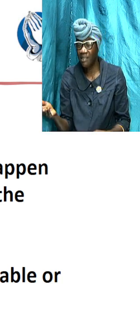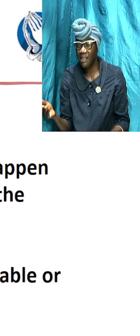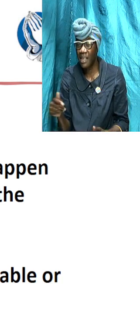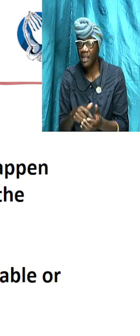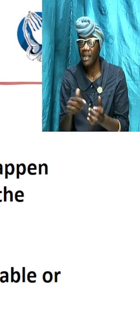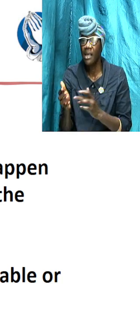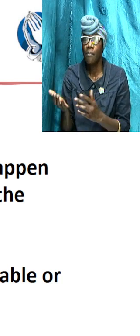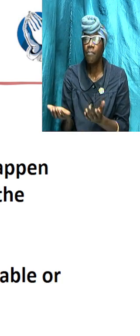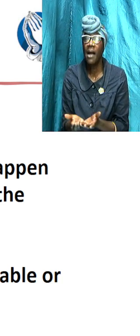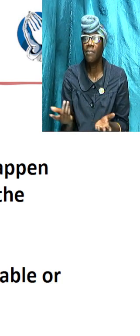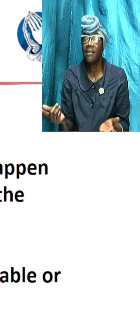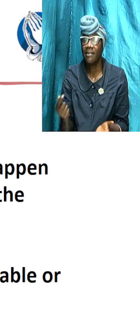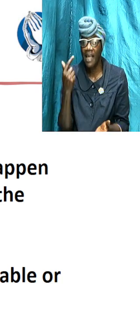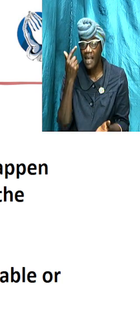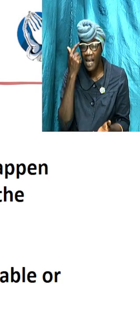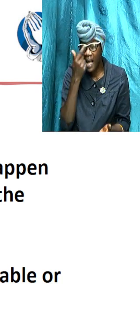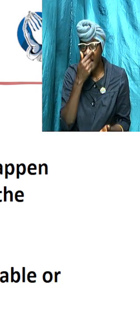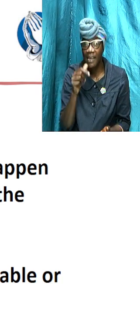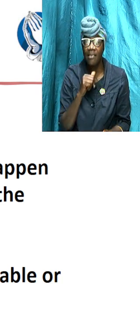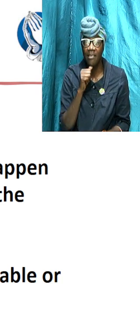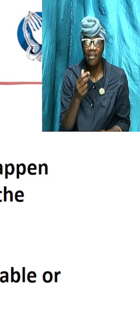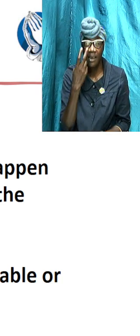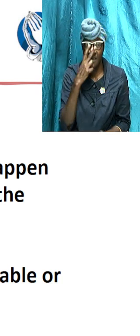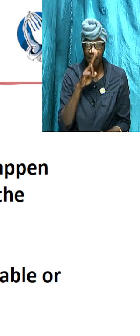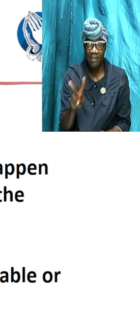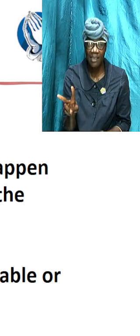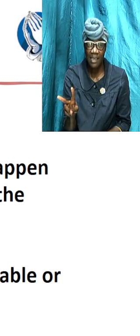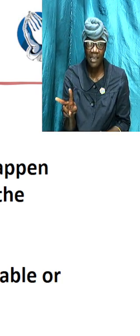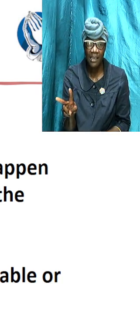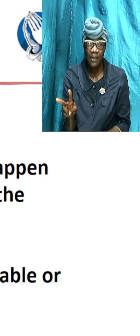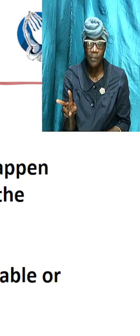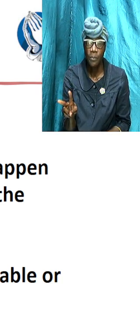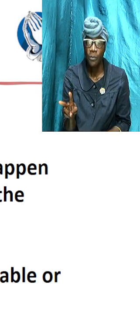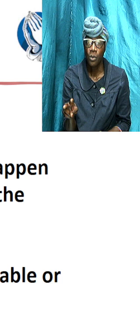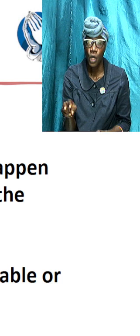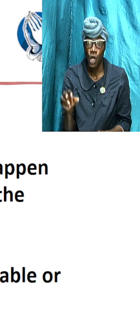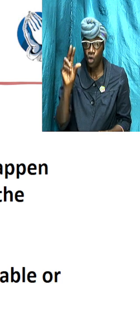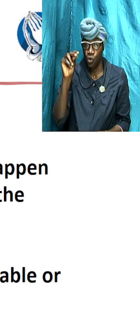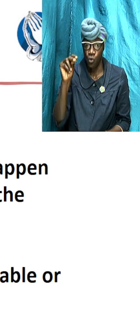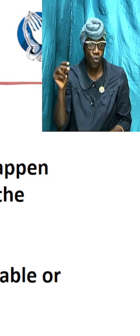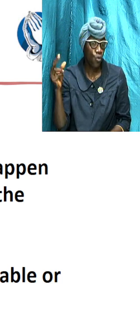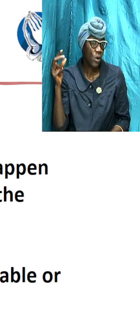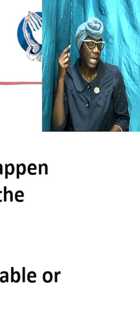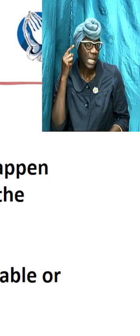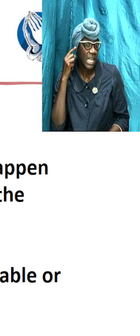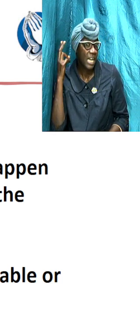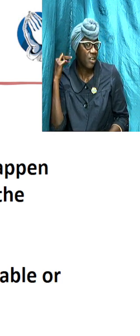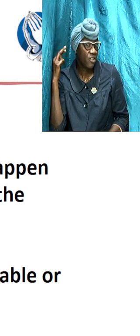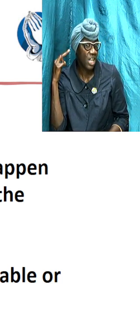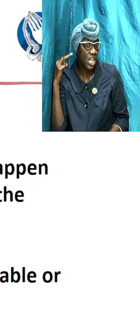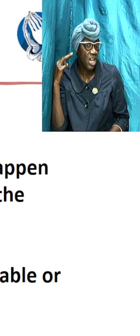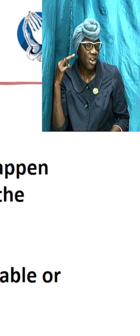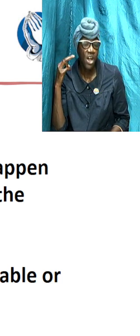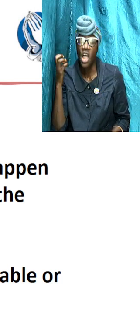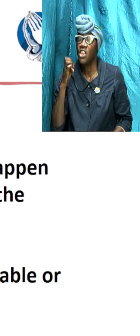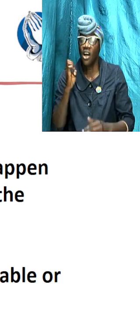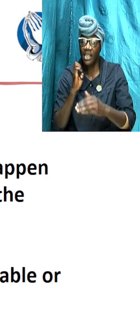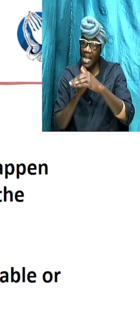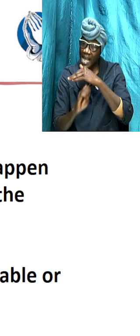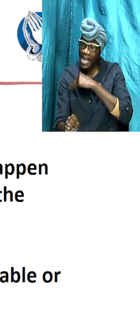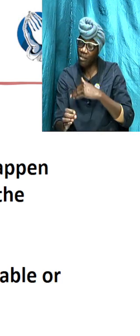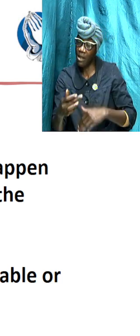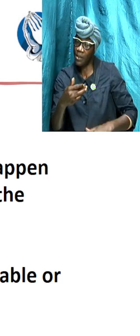amen, that eyes have not seen, praise God, nor ears heard, neither have it entered into